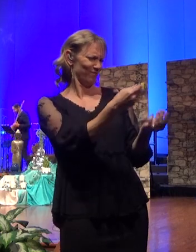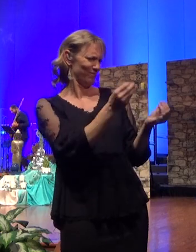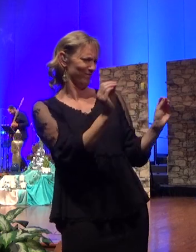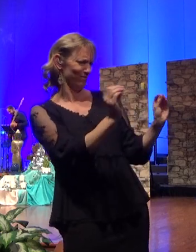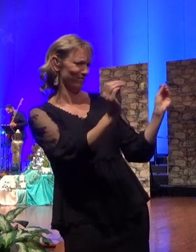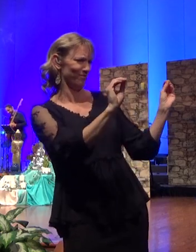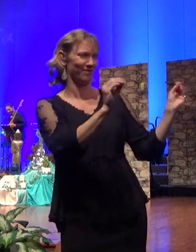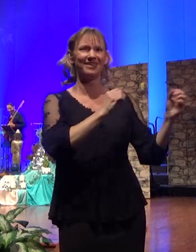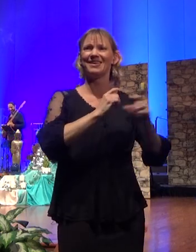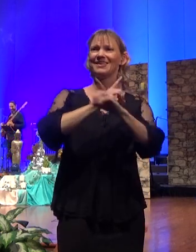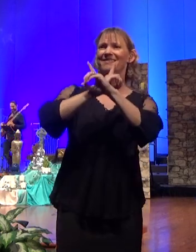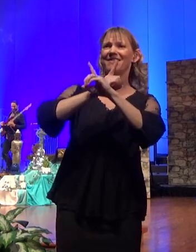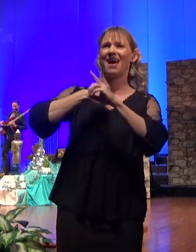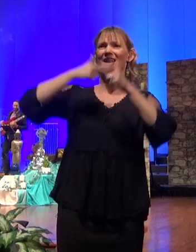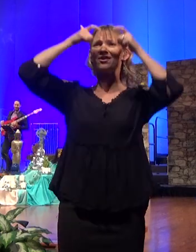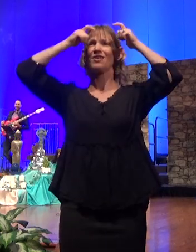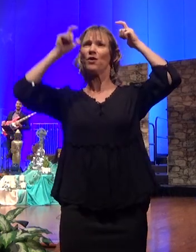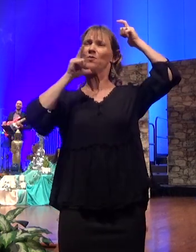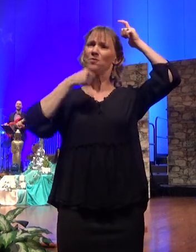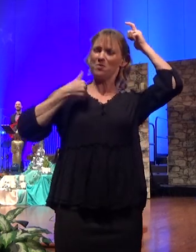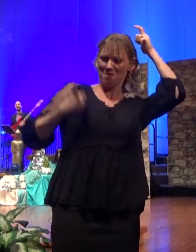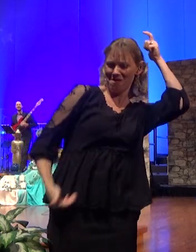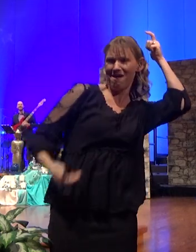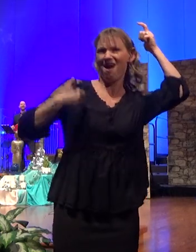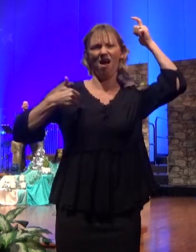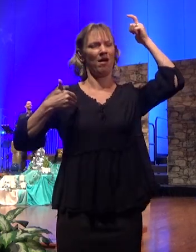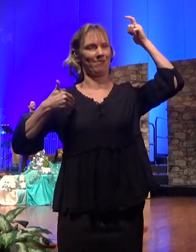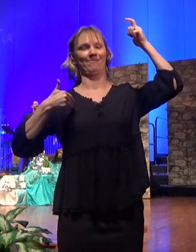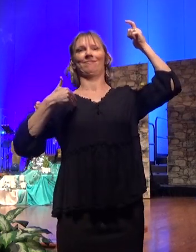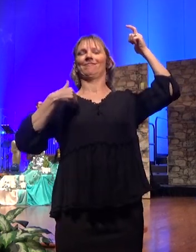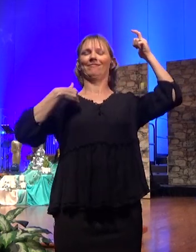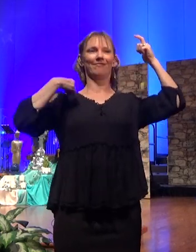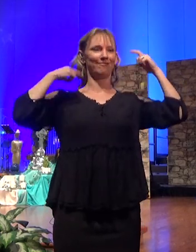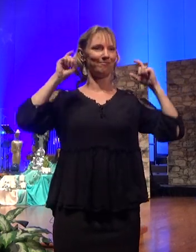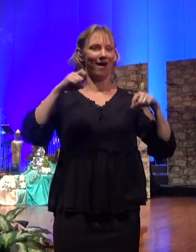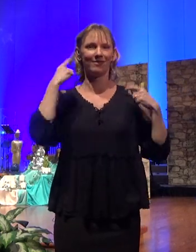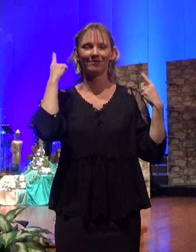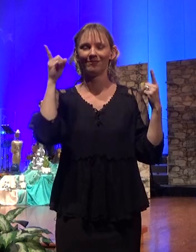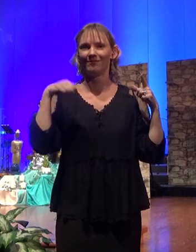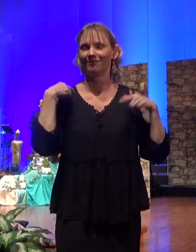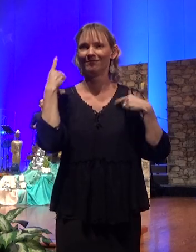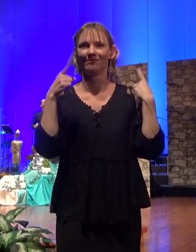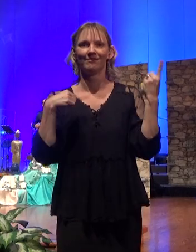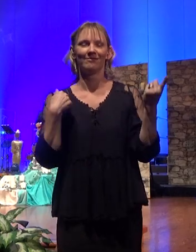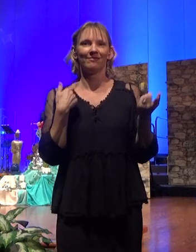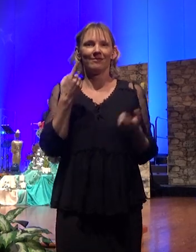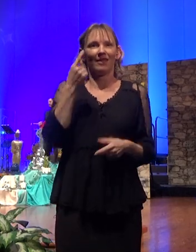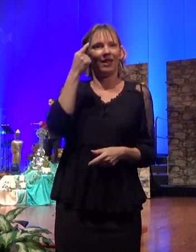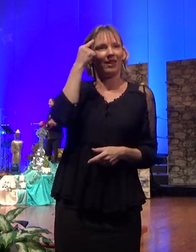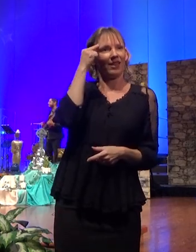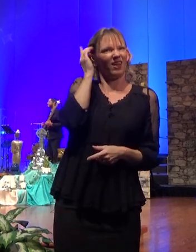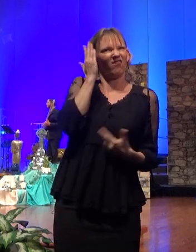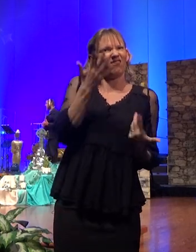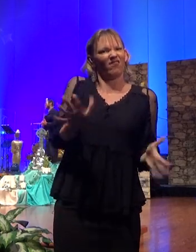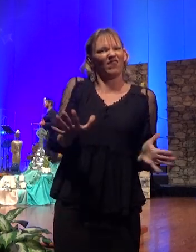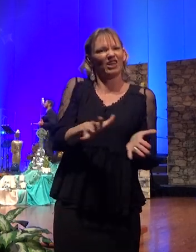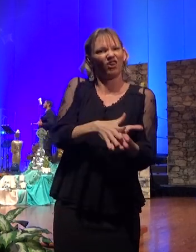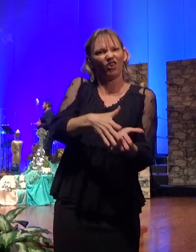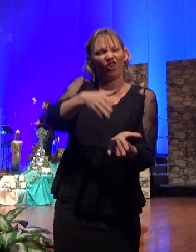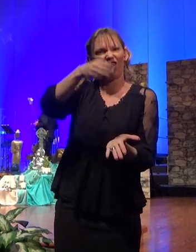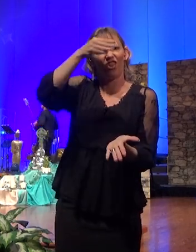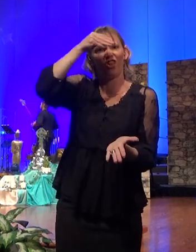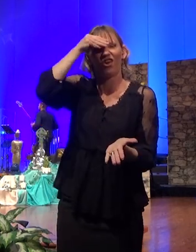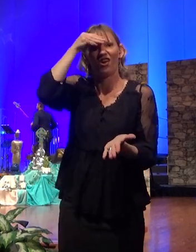her crown. I must have been out of my mind. You think I'd ever learned when every